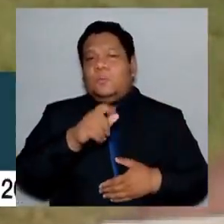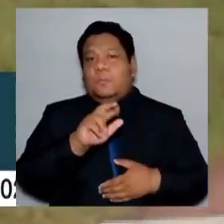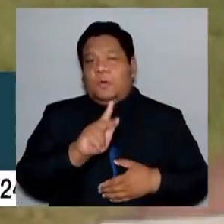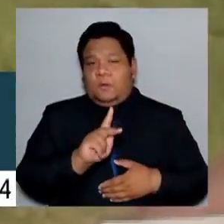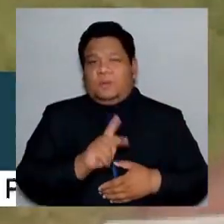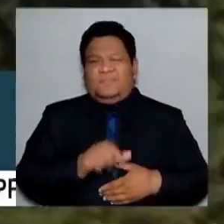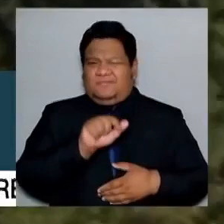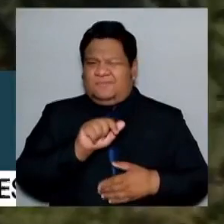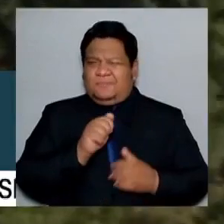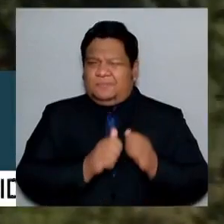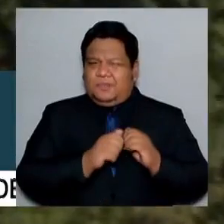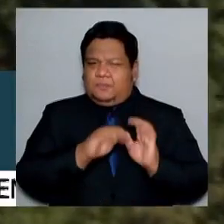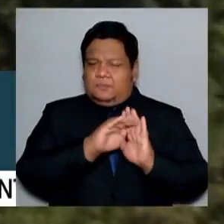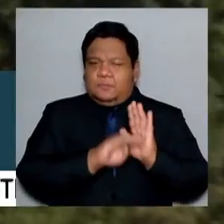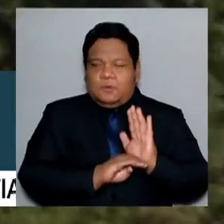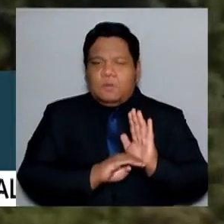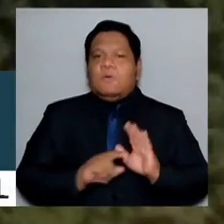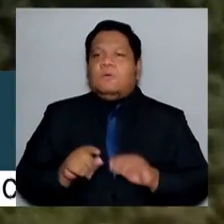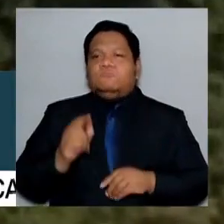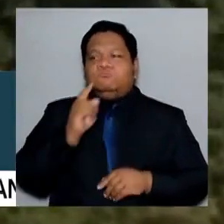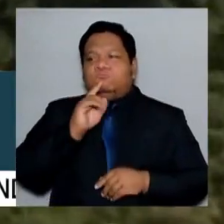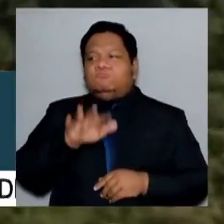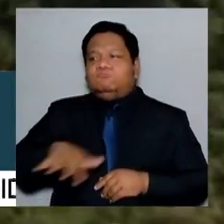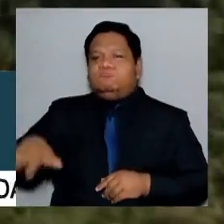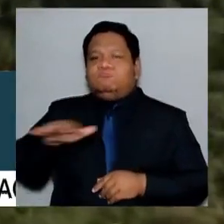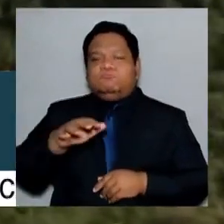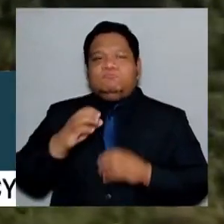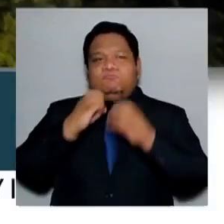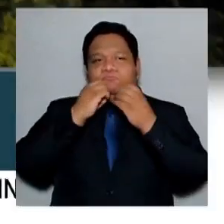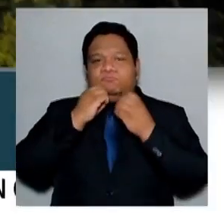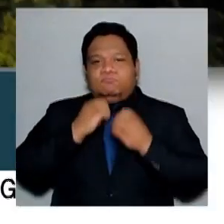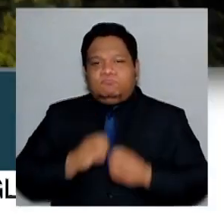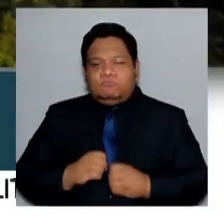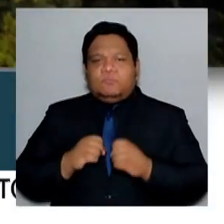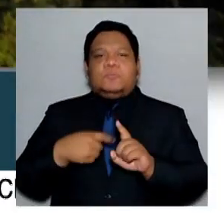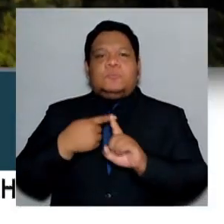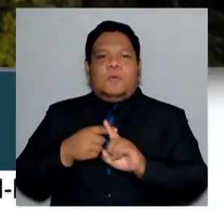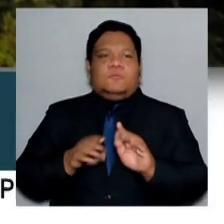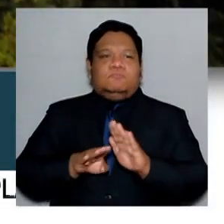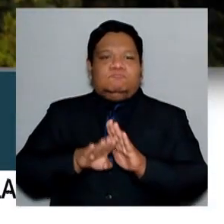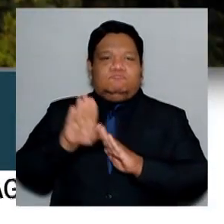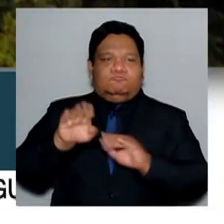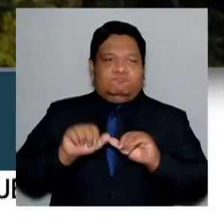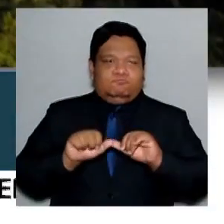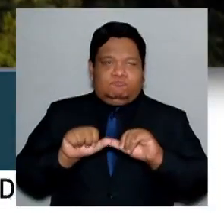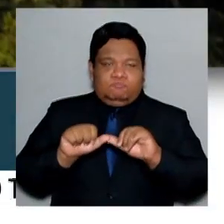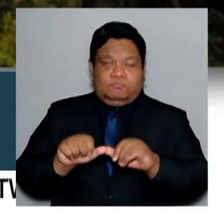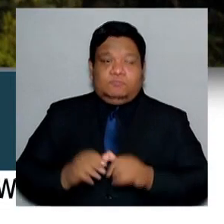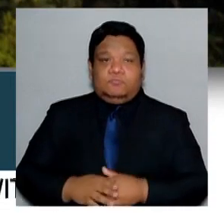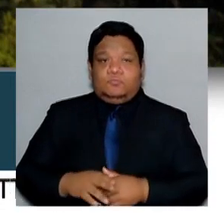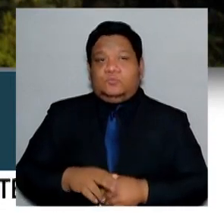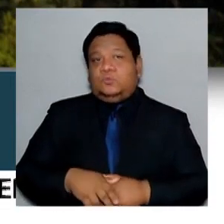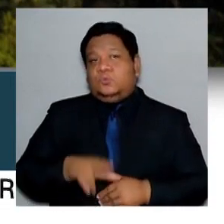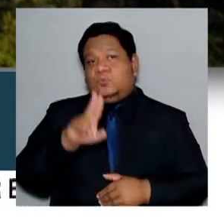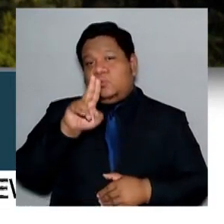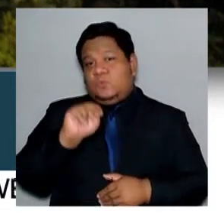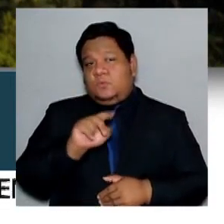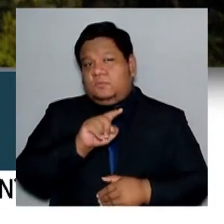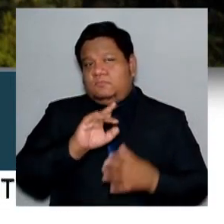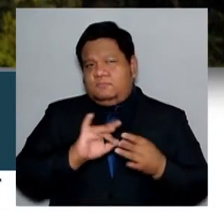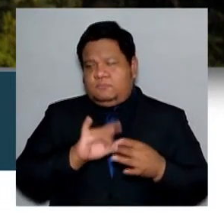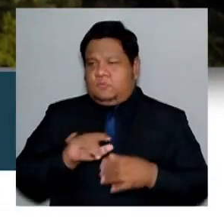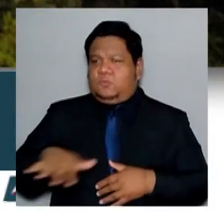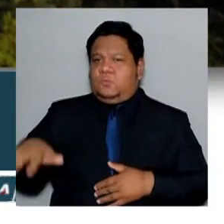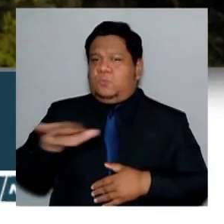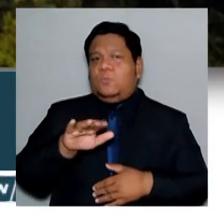combine conservation with sustainable development. The UN Cultural Agency highlighted Bohol's scenic and varied